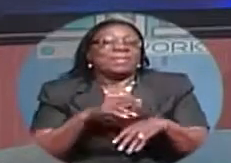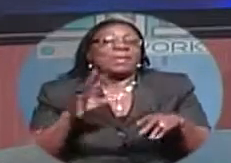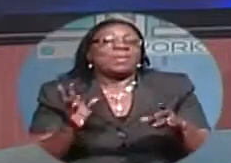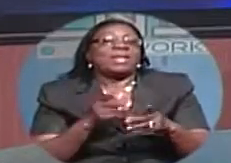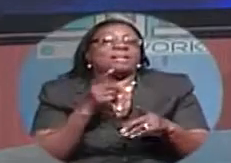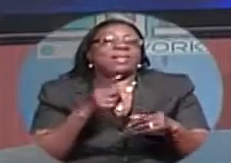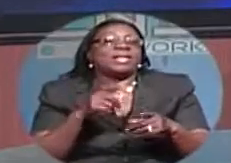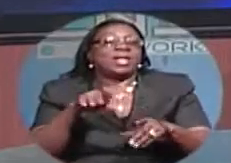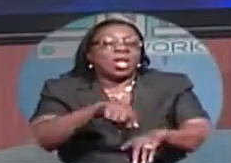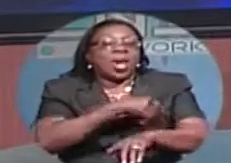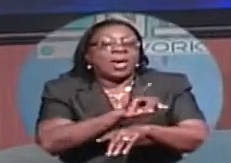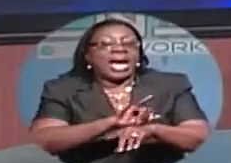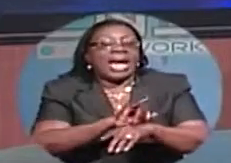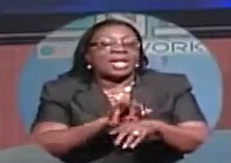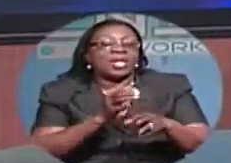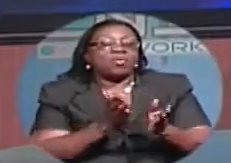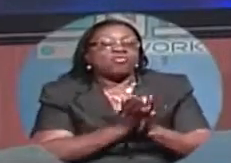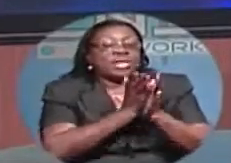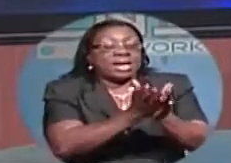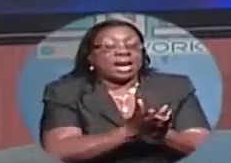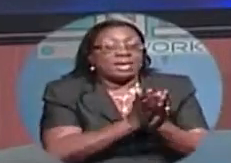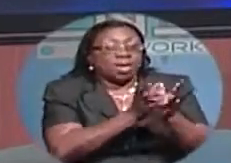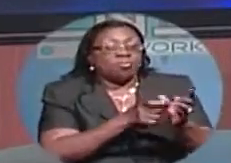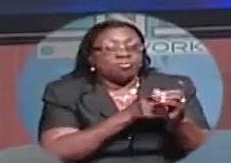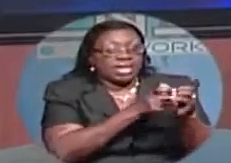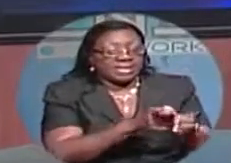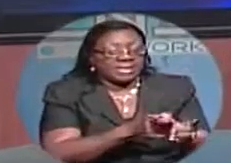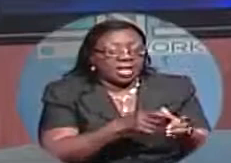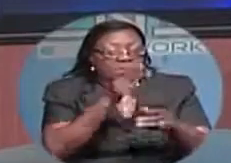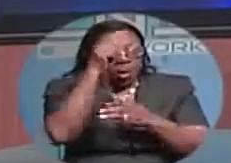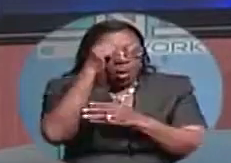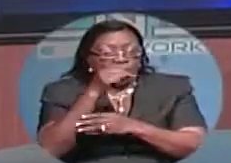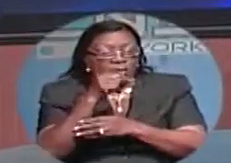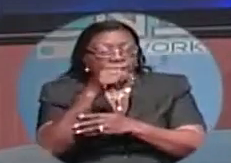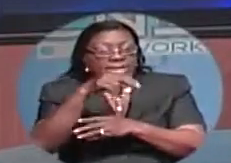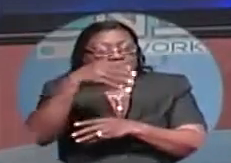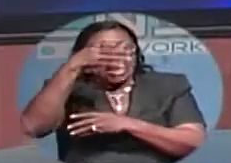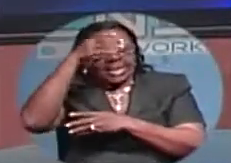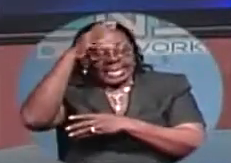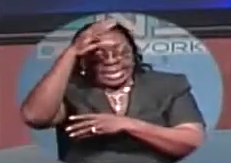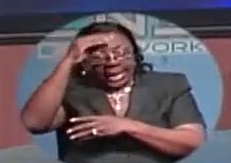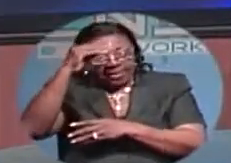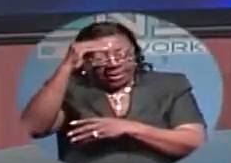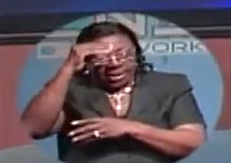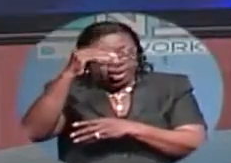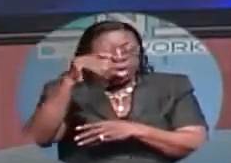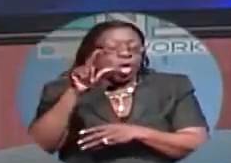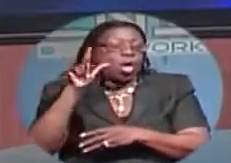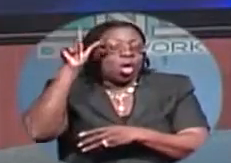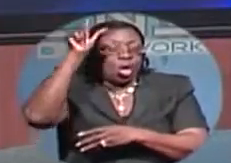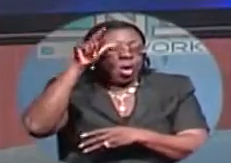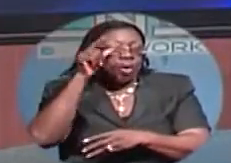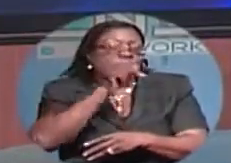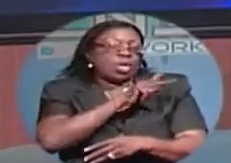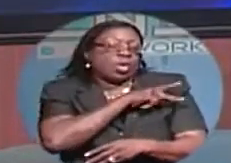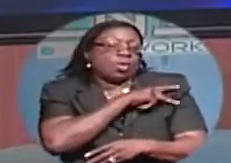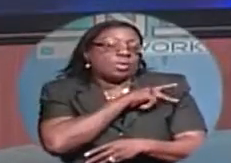Well, when the Long Island Regatta gets underway on Thursday, they will be honoring Captain Lauren Knowles, a boat builder and a